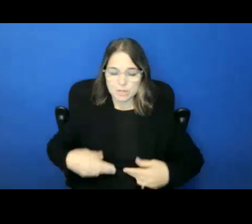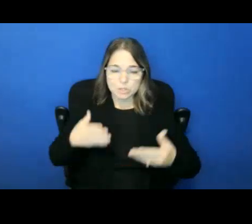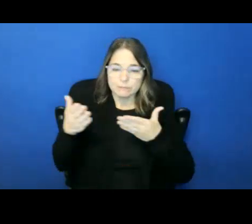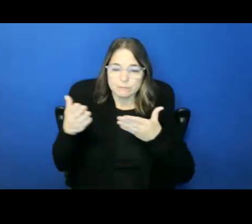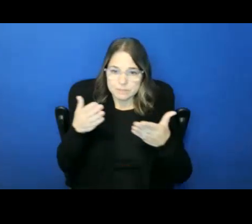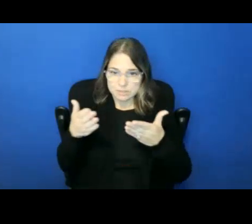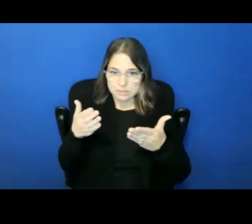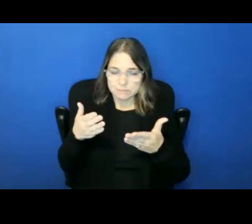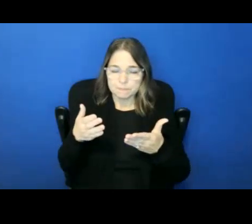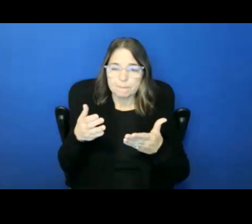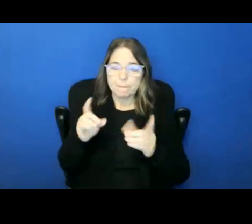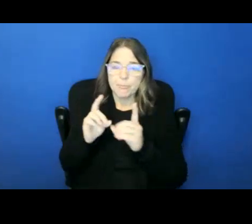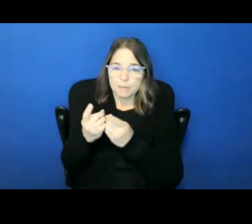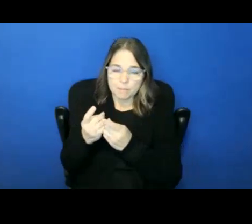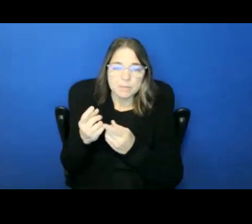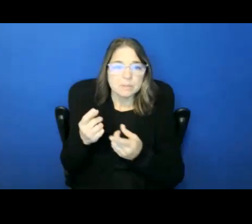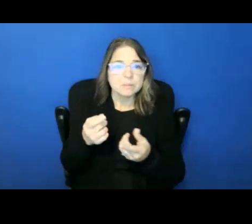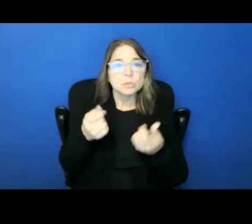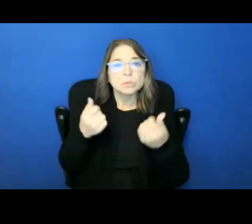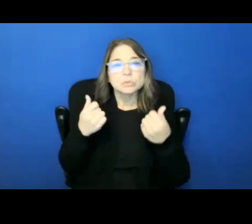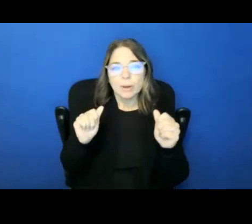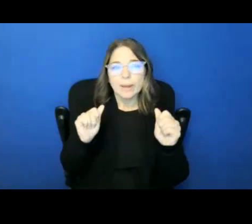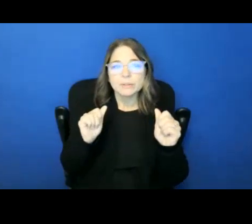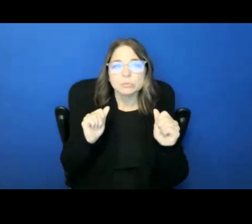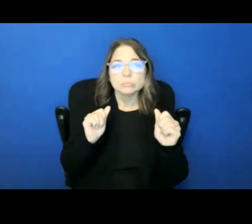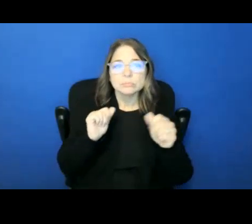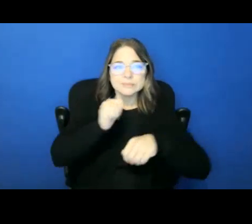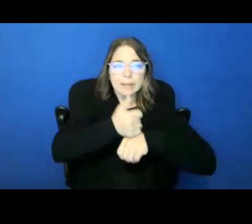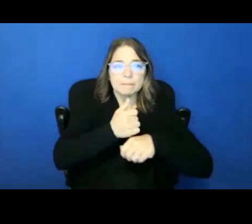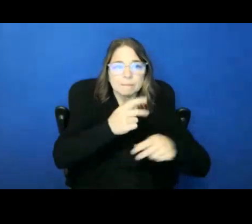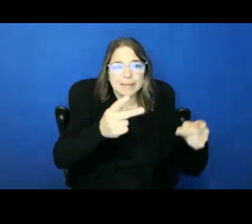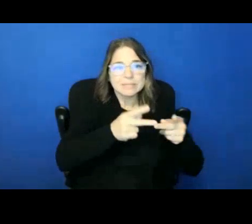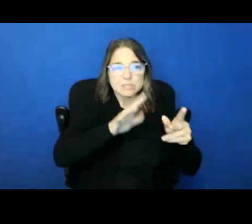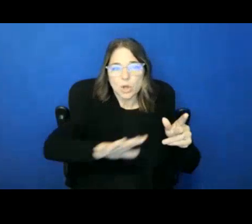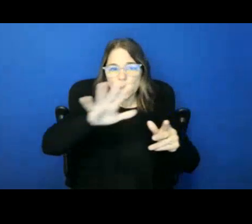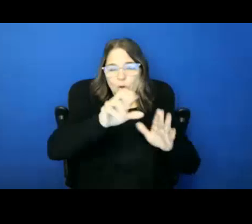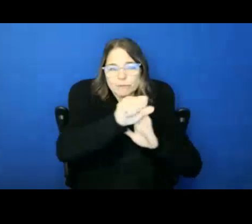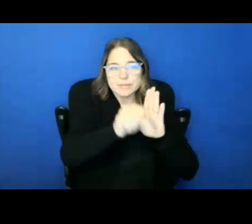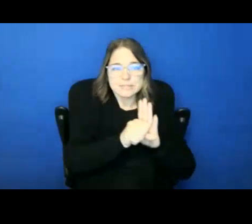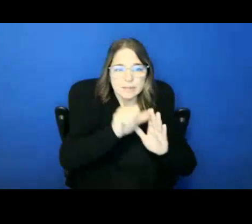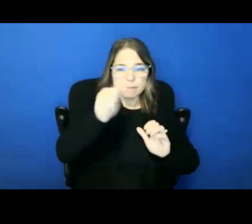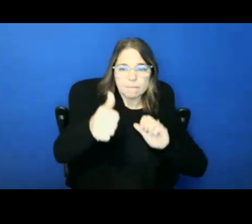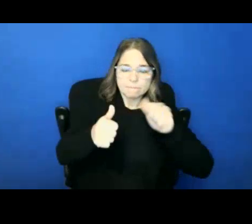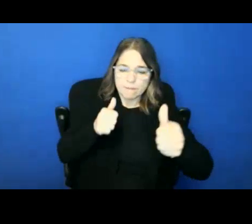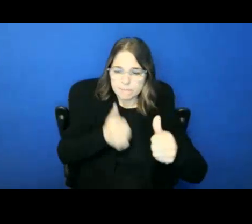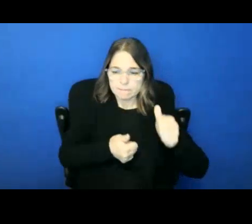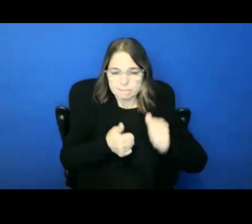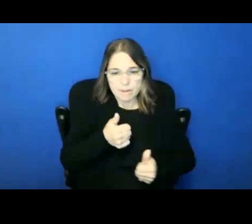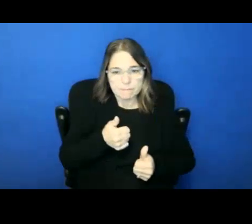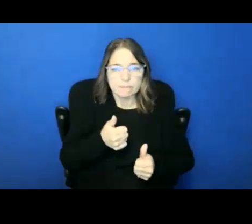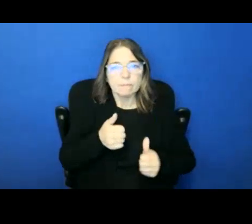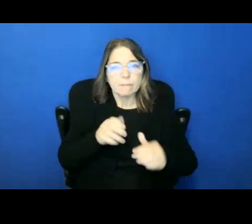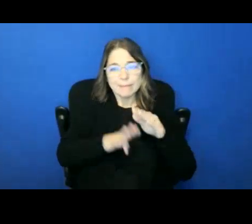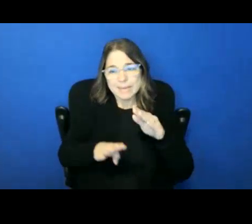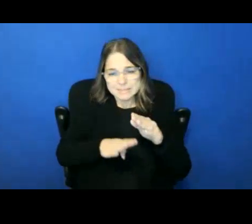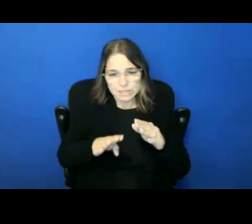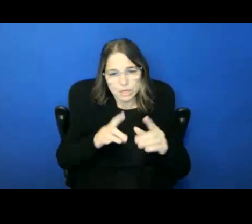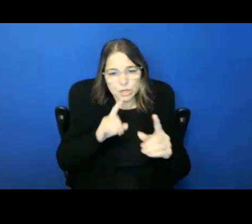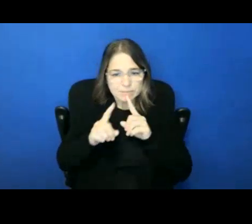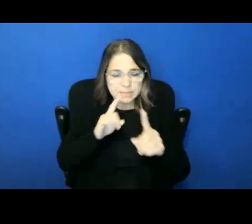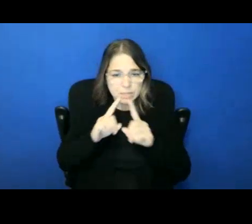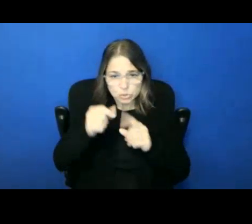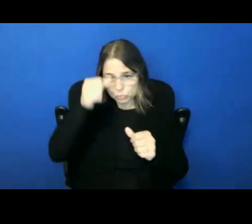to create hubs across the state where not only do people know how to have a basic conversation and remember the